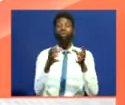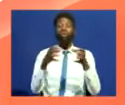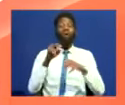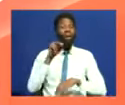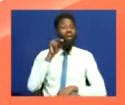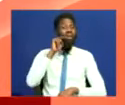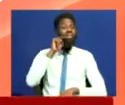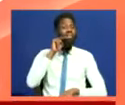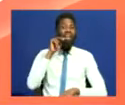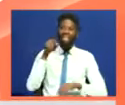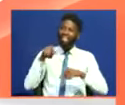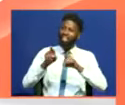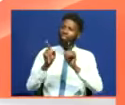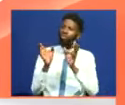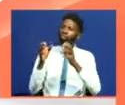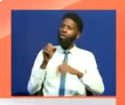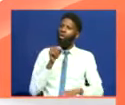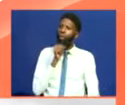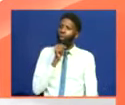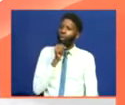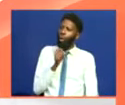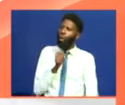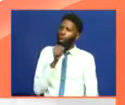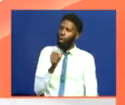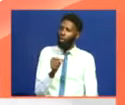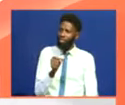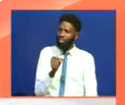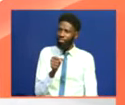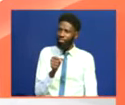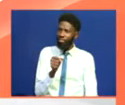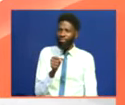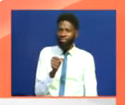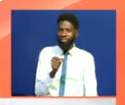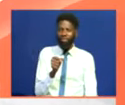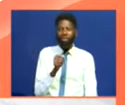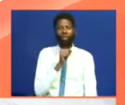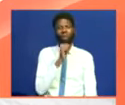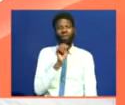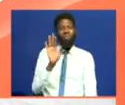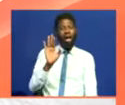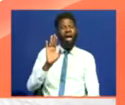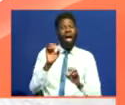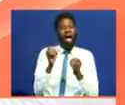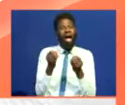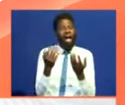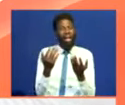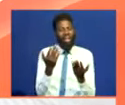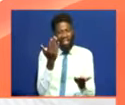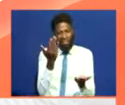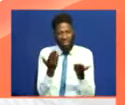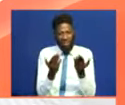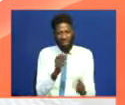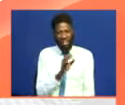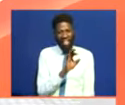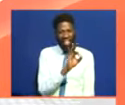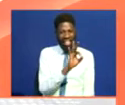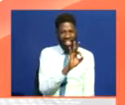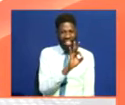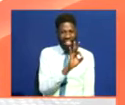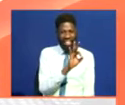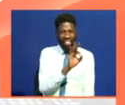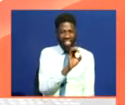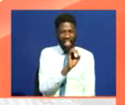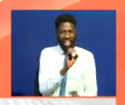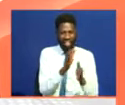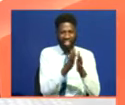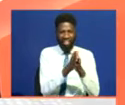an older set, an older build. Mm. So that you would see that they are ranging from the ages of perhaps 30, 35 if you are to